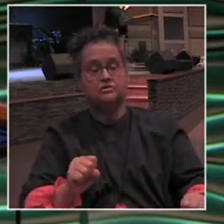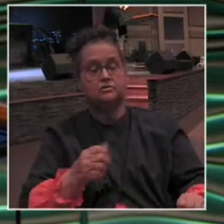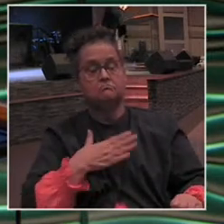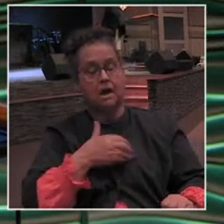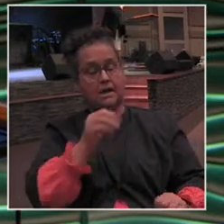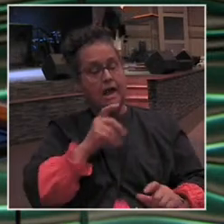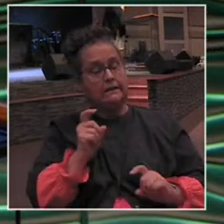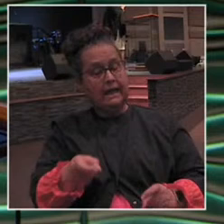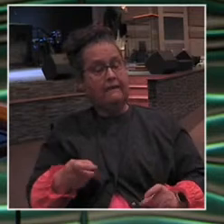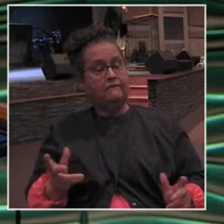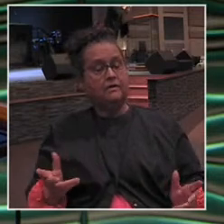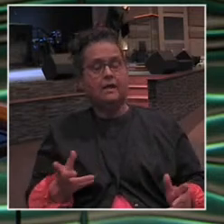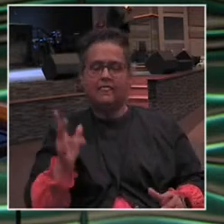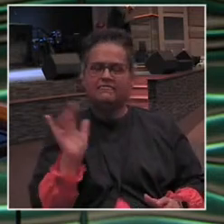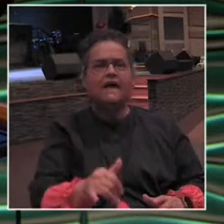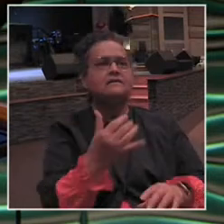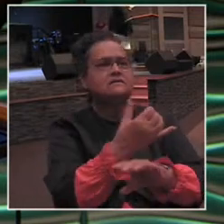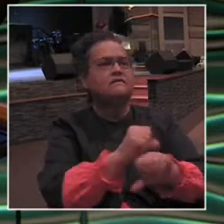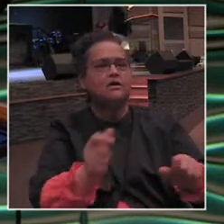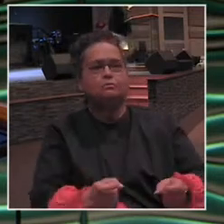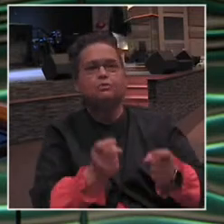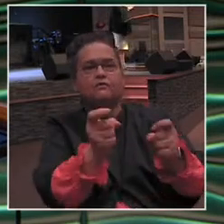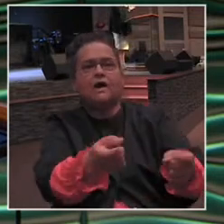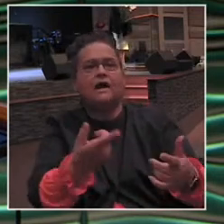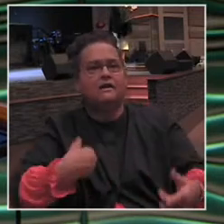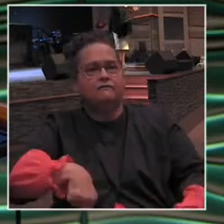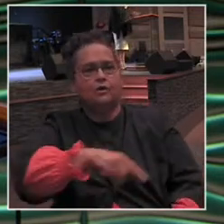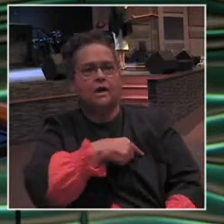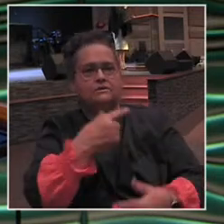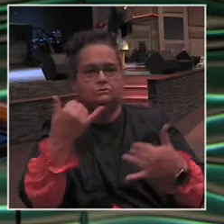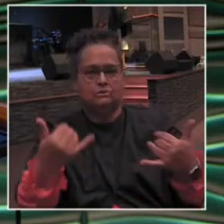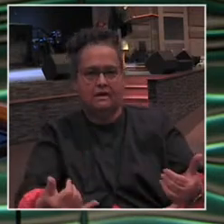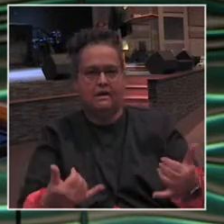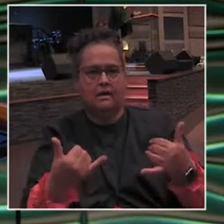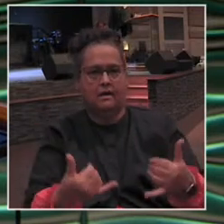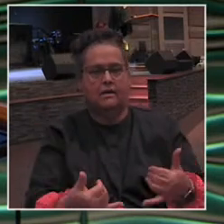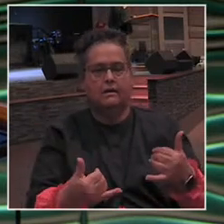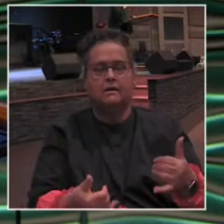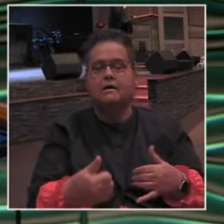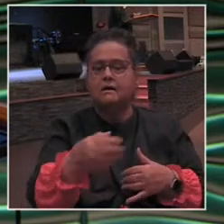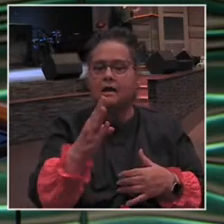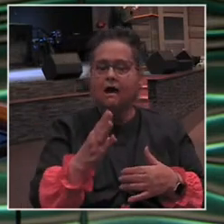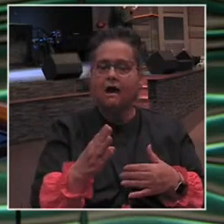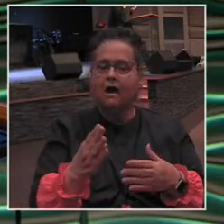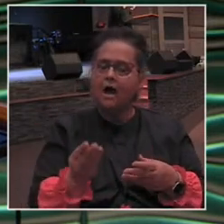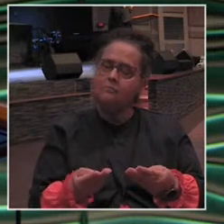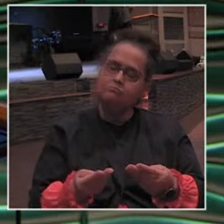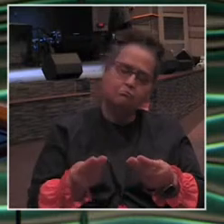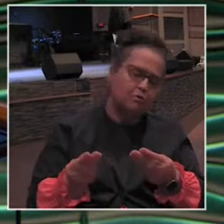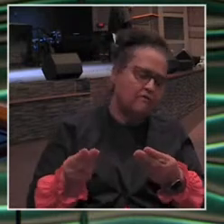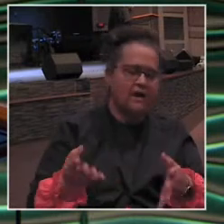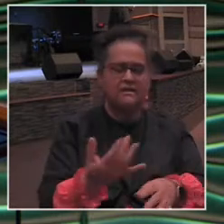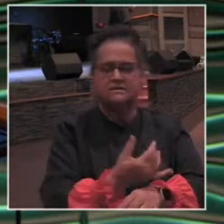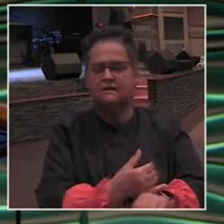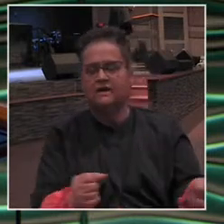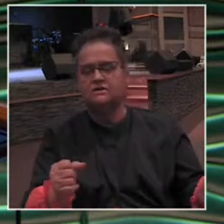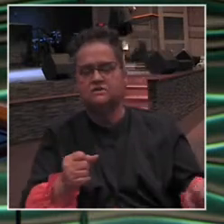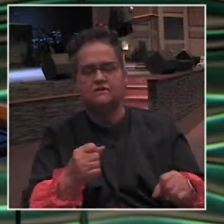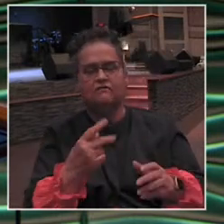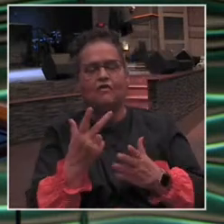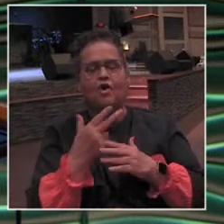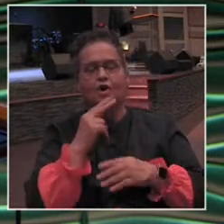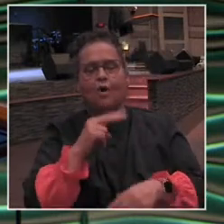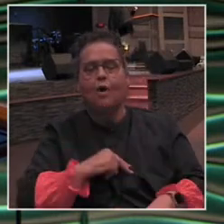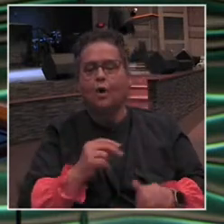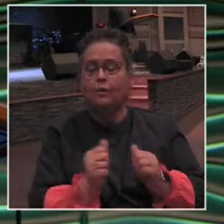was provided. That's the salvation he's provided for us all. God provided salvation for Noah with a boat,